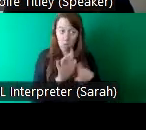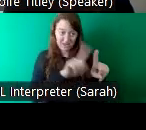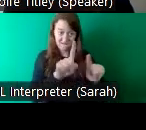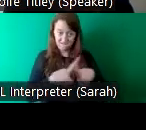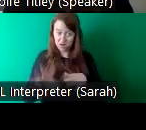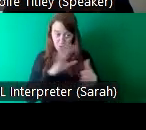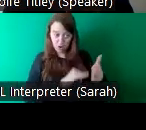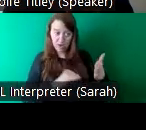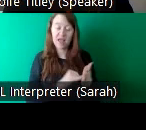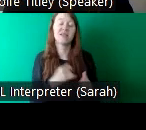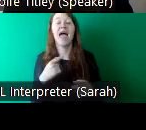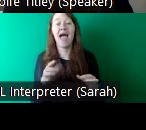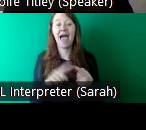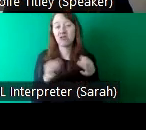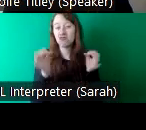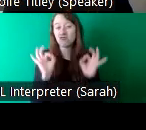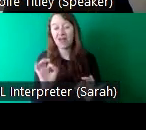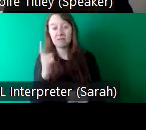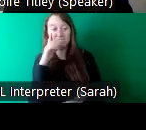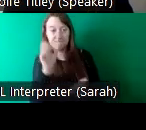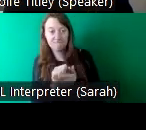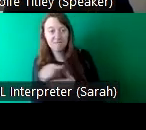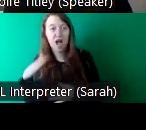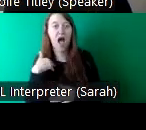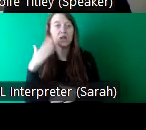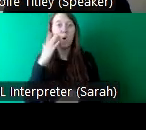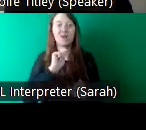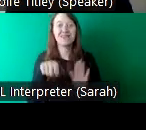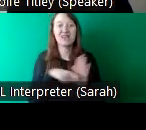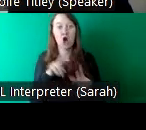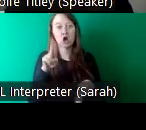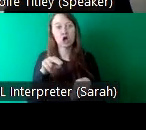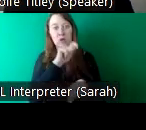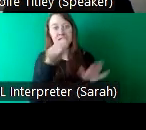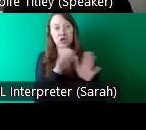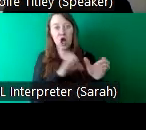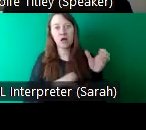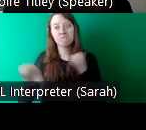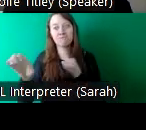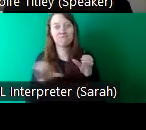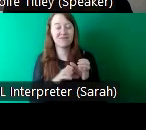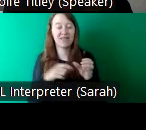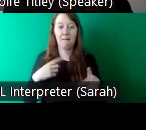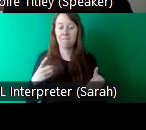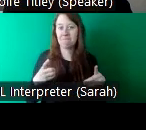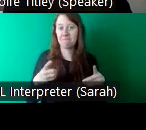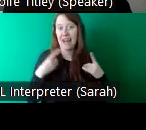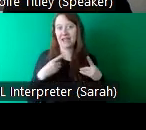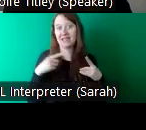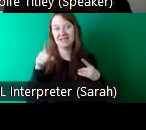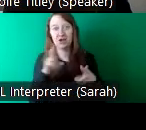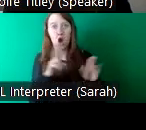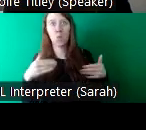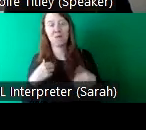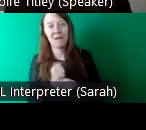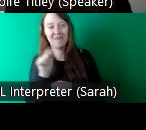weren't tempted by the kind of constant coverage of the new Taoiseach and all the cabinet speculation. So I'm sure we could be in for a new minister later